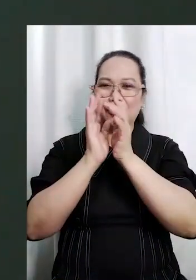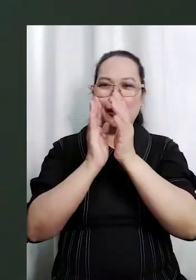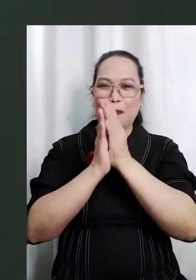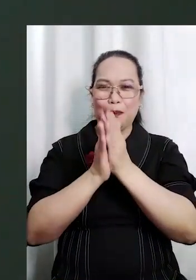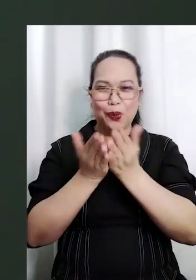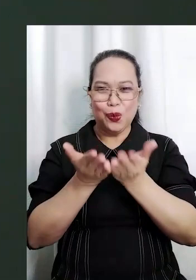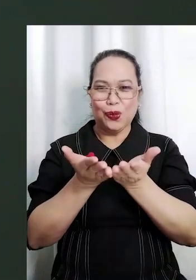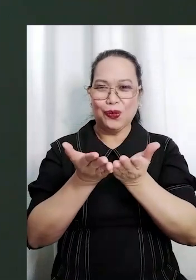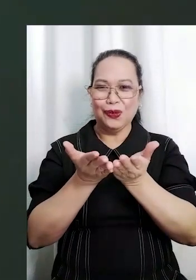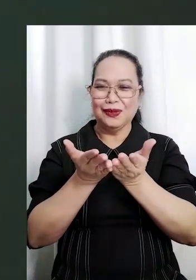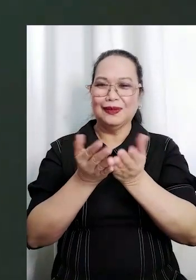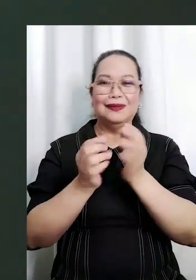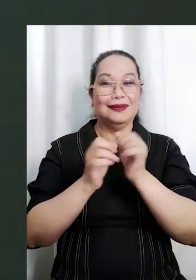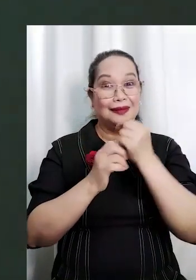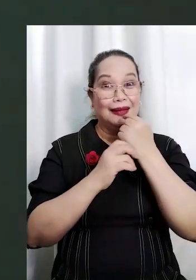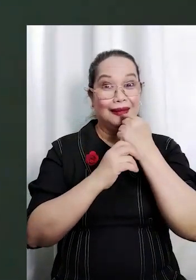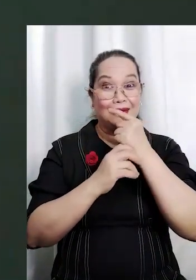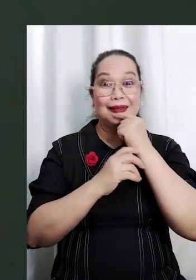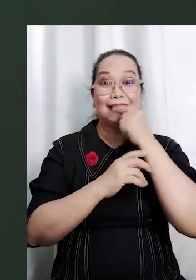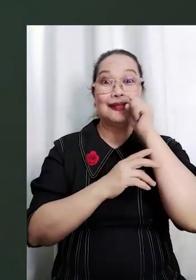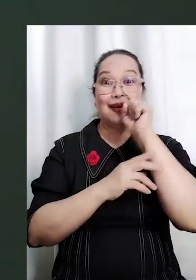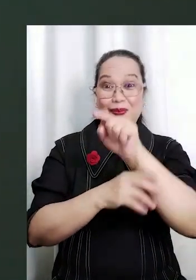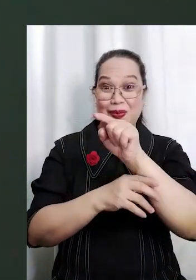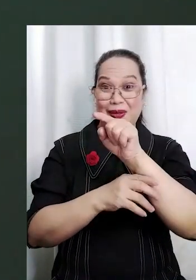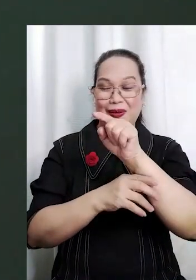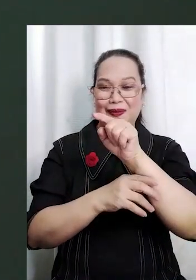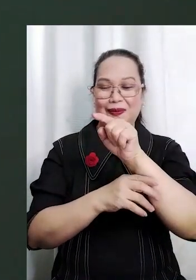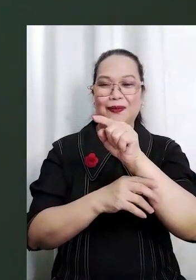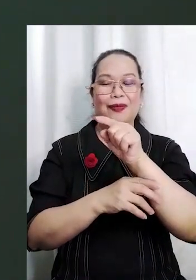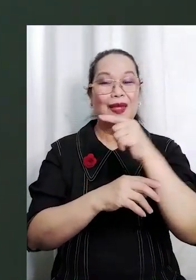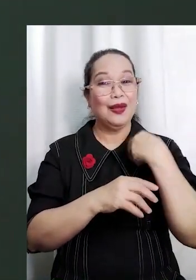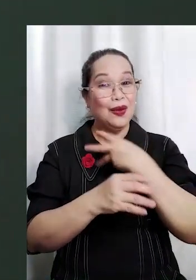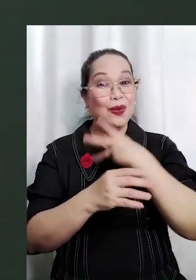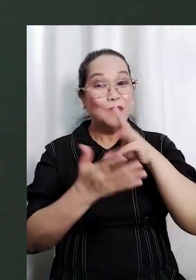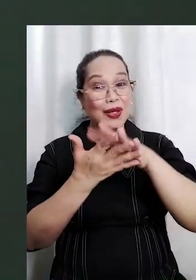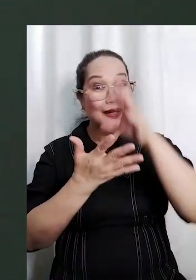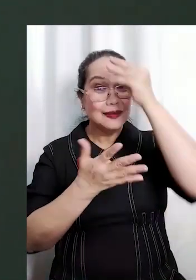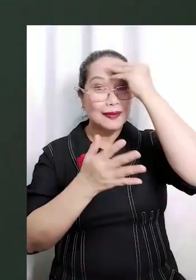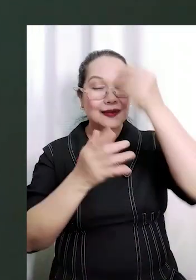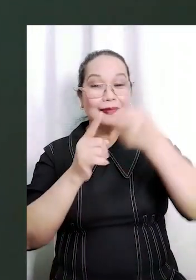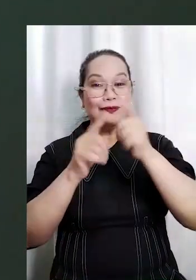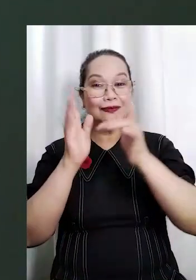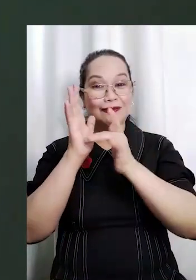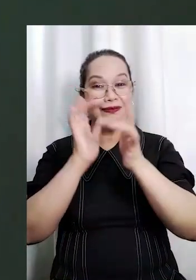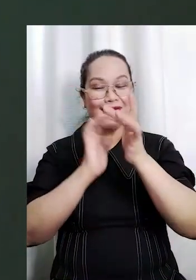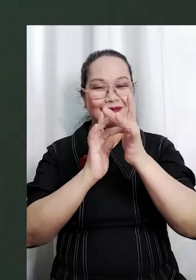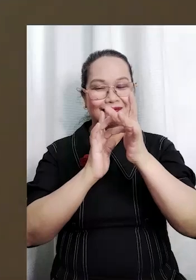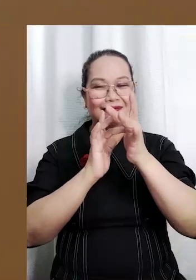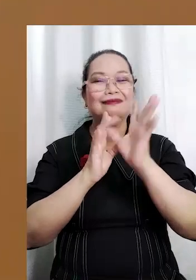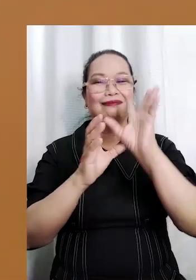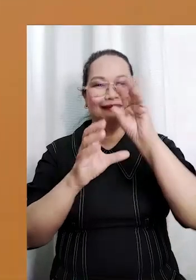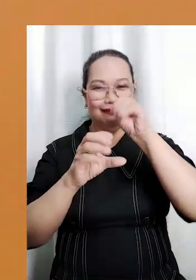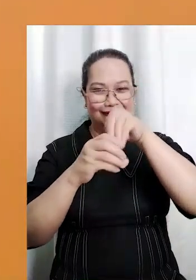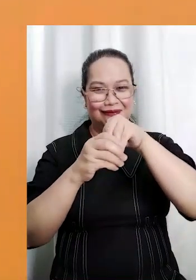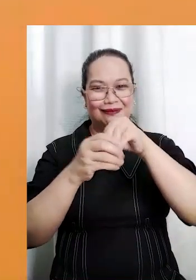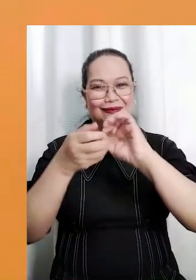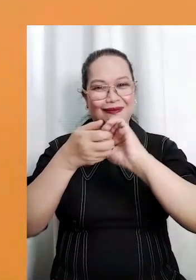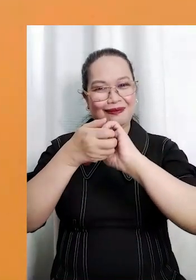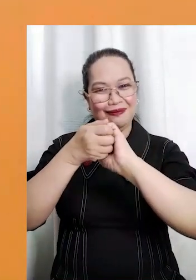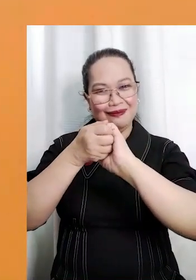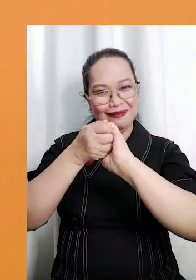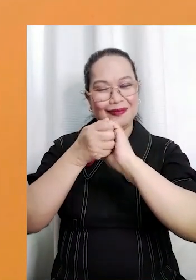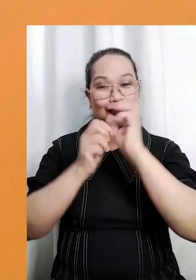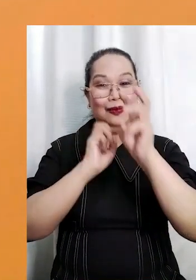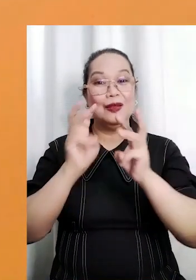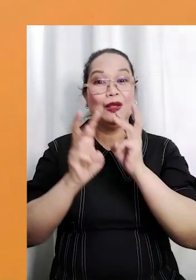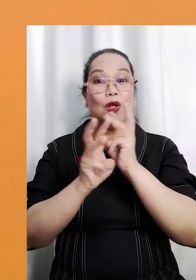book." Yun po yung itinutukoy nun. And we learn from Jesus that in engaging the world, we